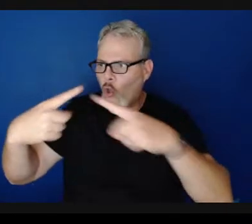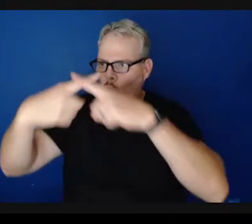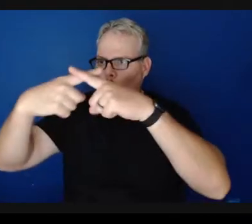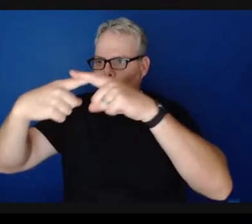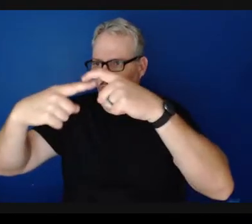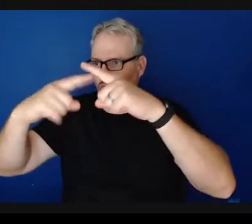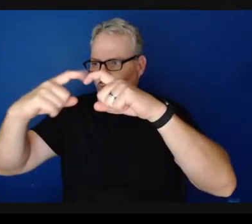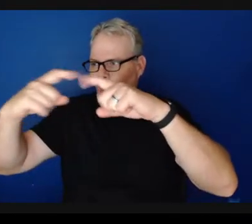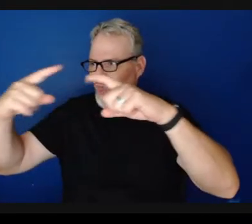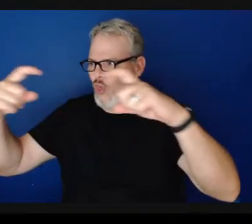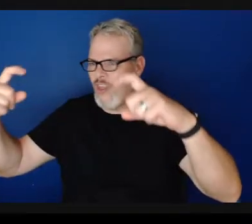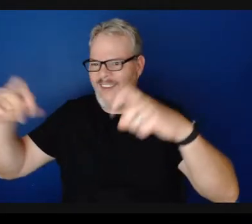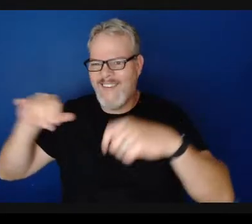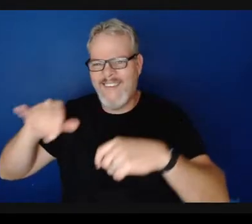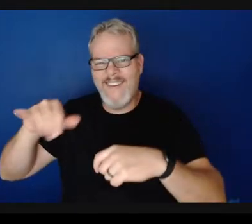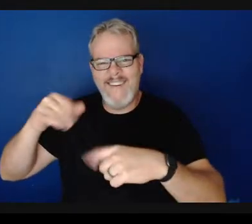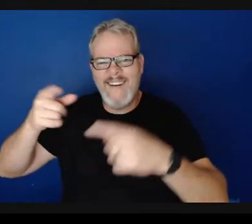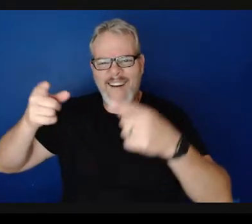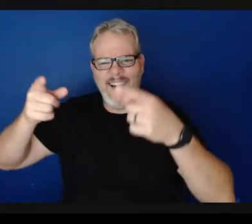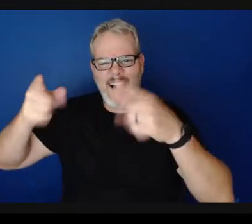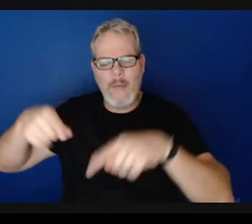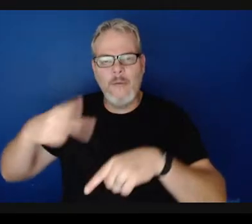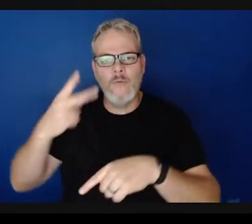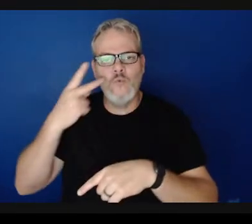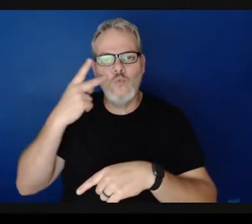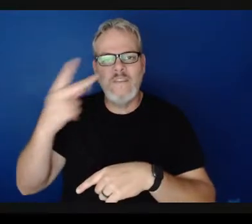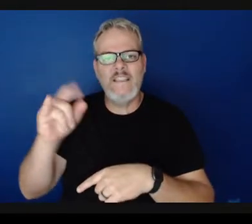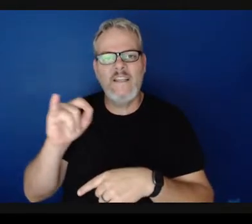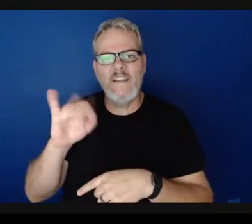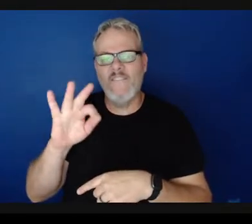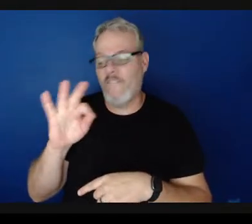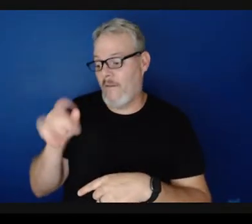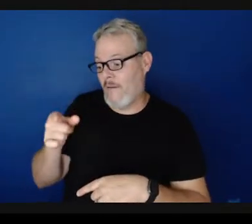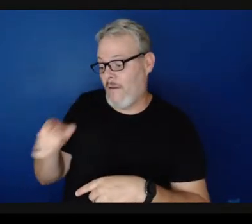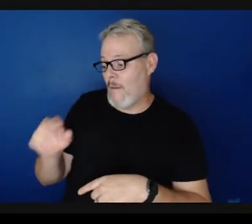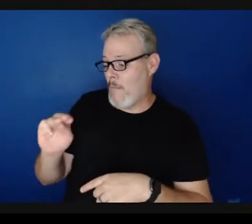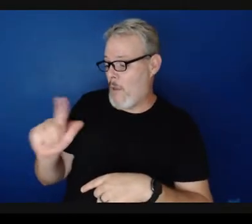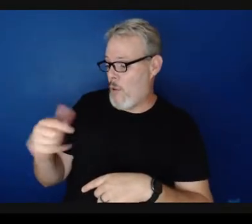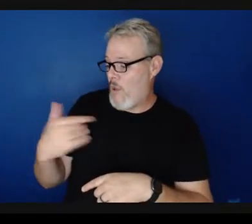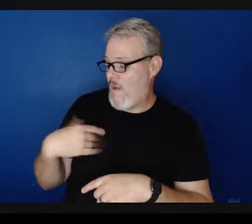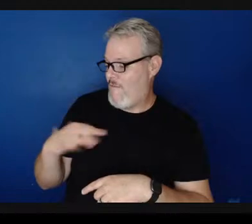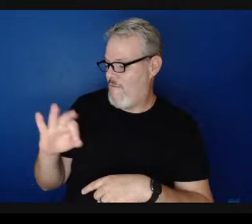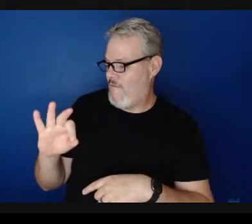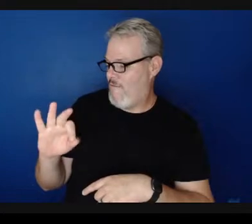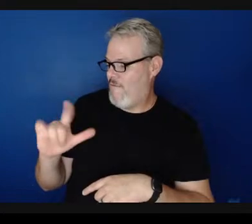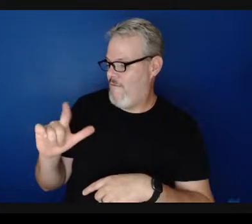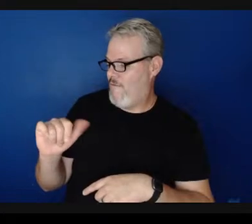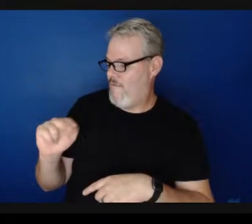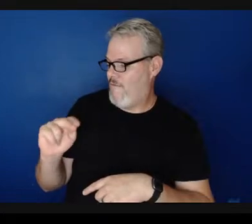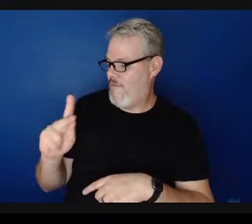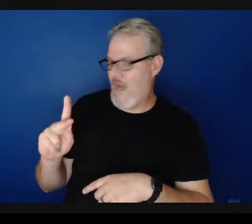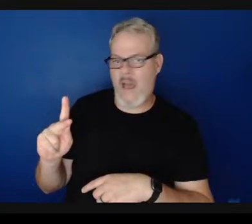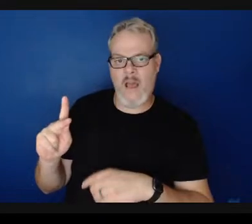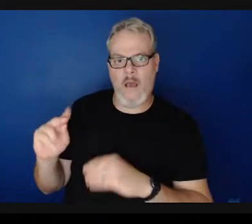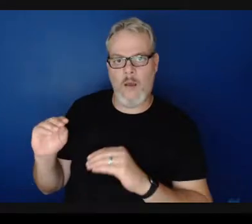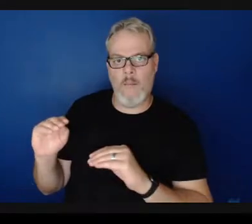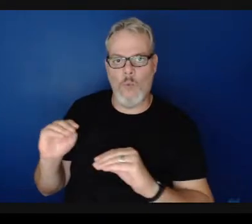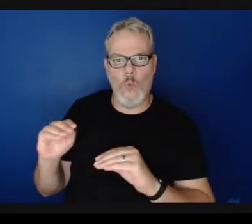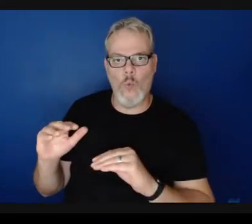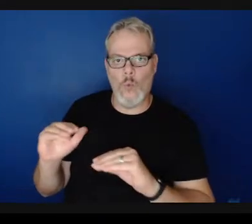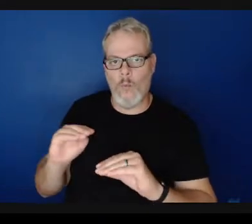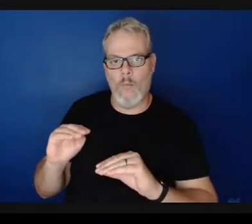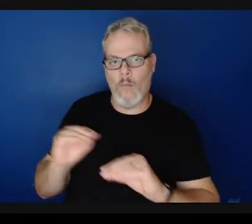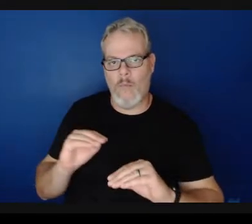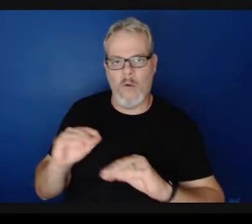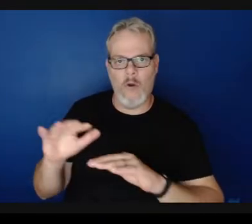some similar adjustments when we've seen the flank of Mauna Loa move in response to Kilauea. So on my board, that might